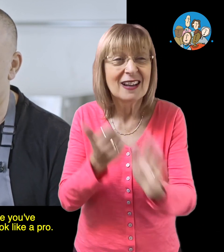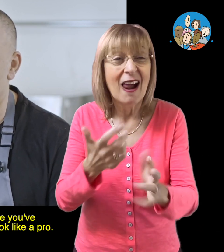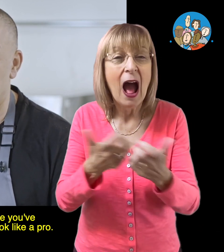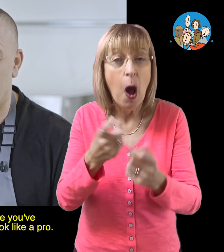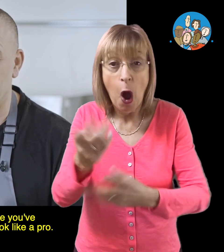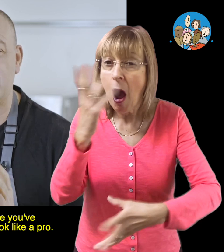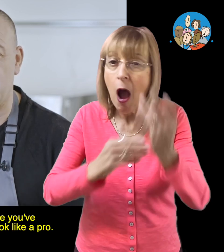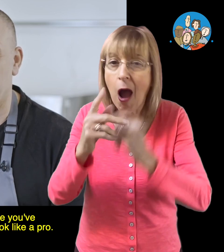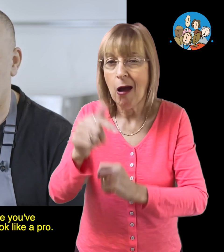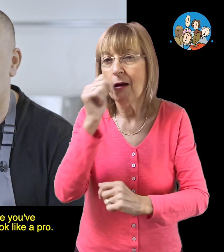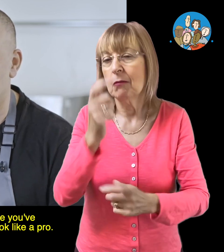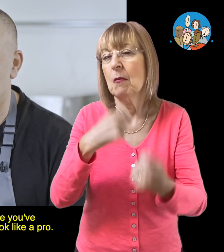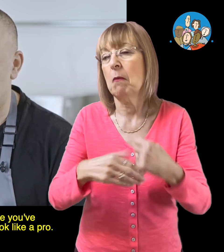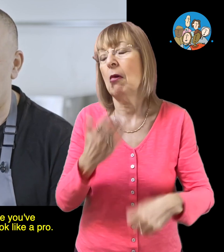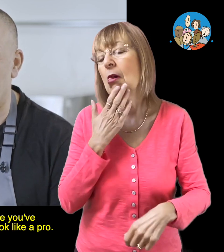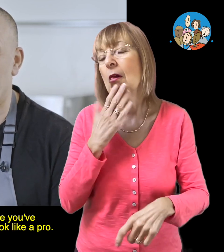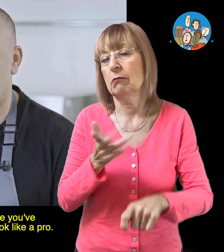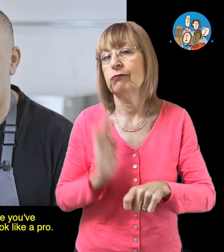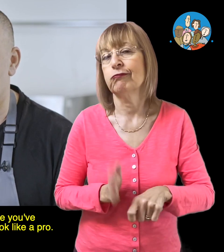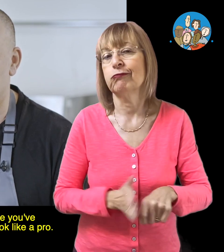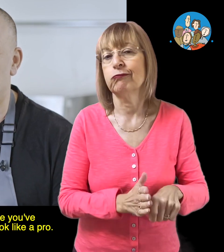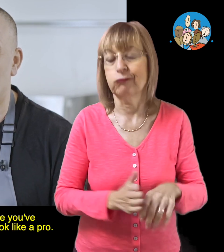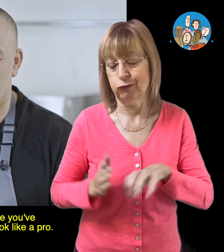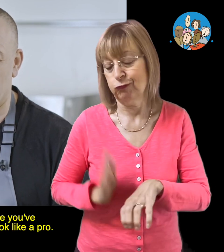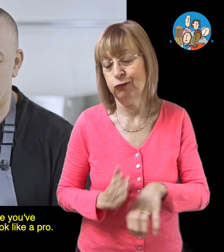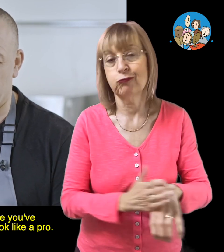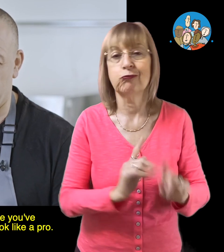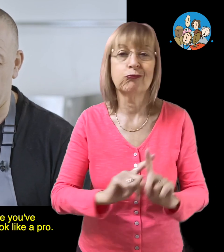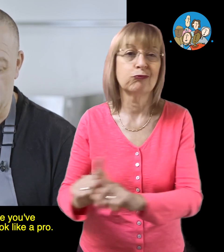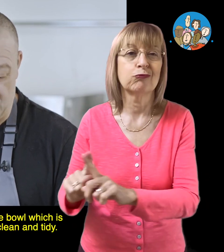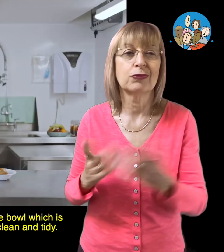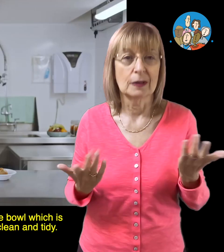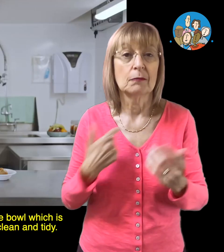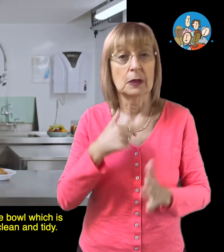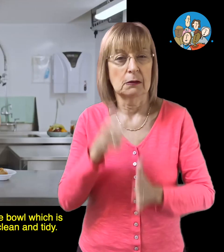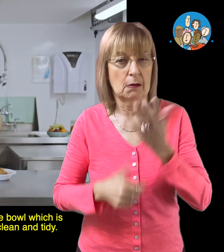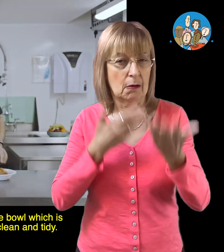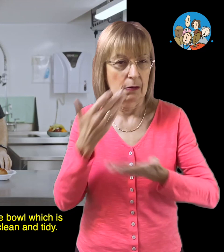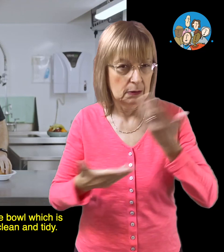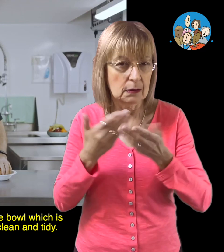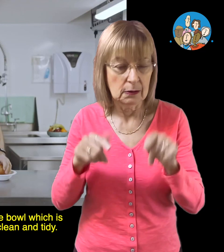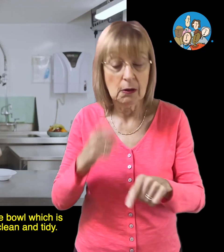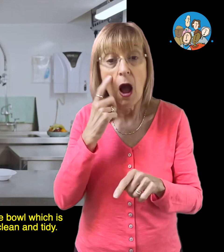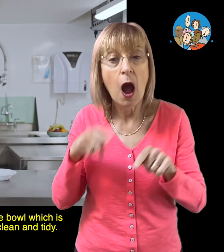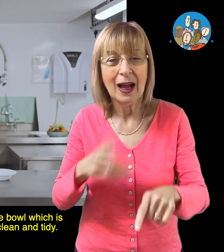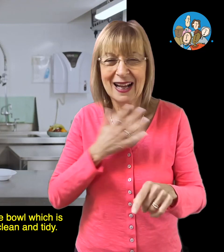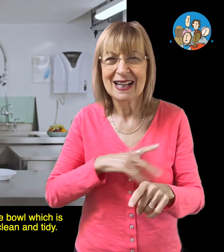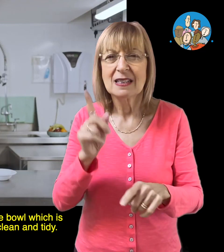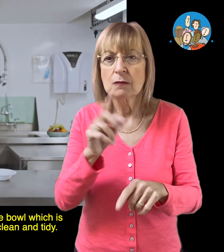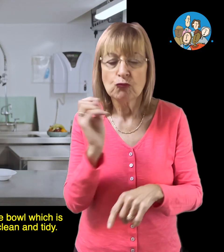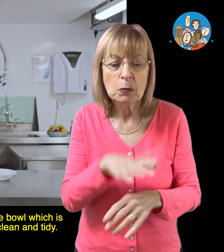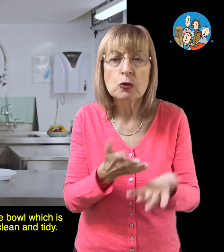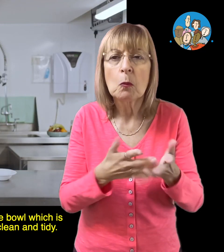you've learnt it, and you'll be able to do it so that you look like a pro. So let me start. With the